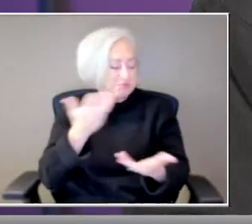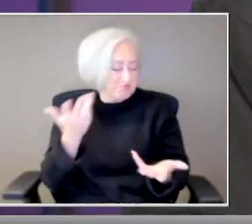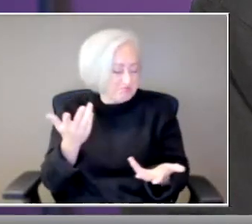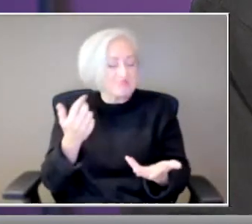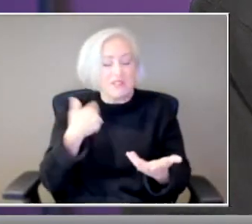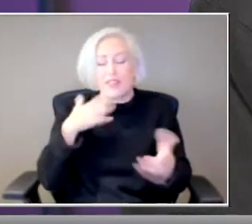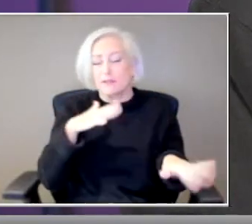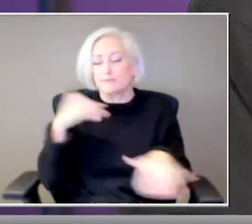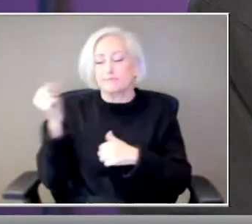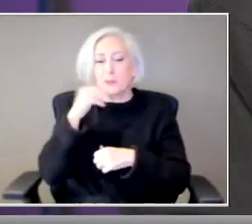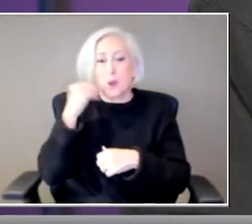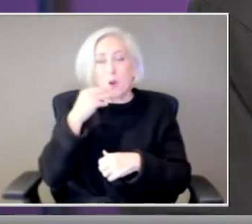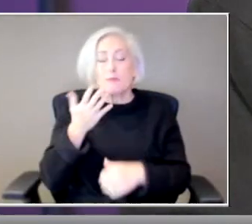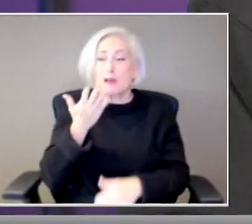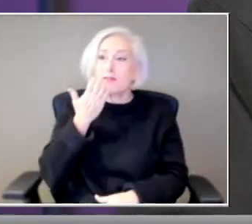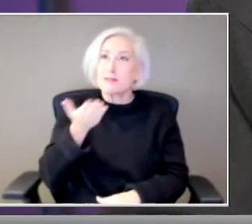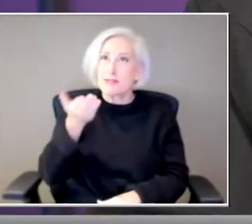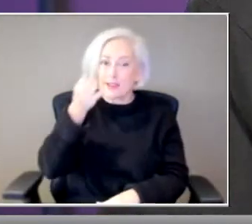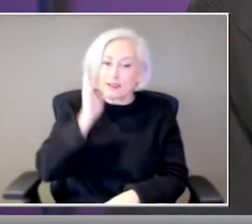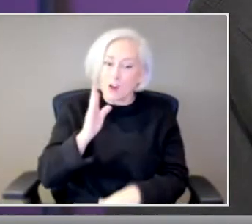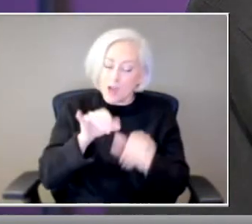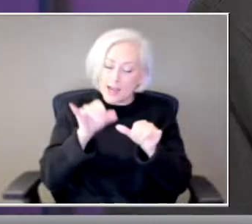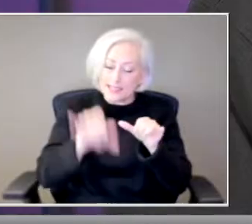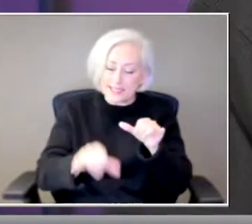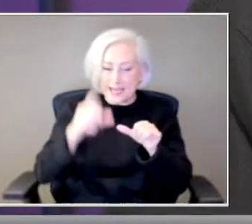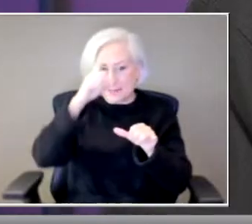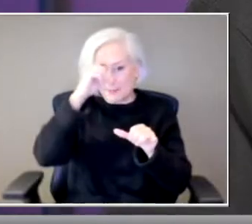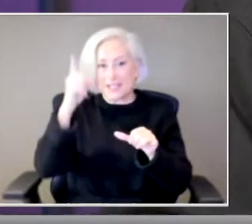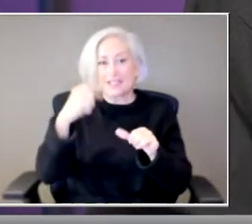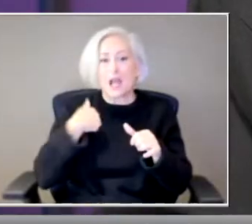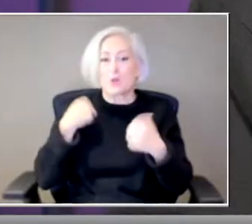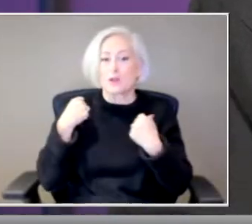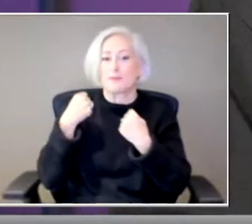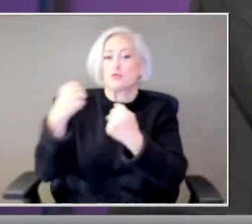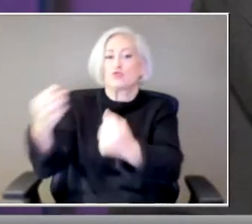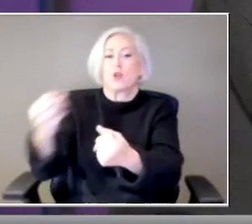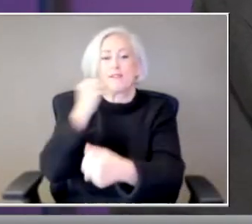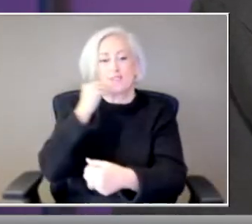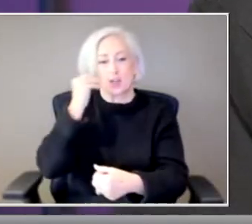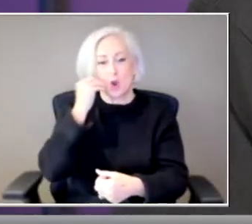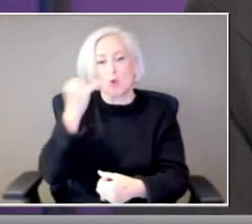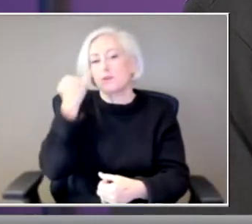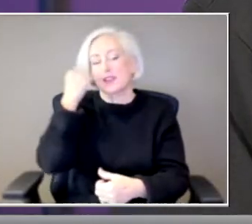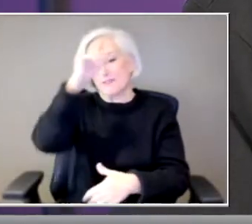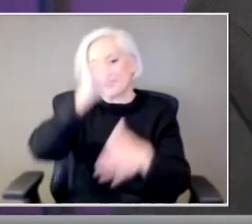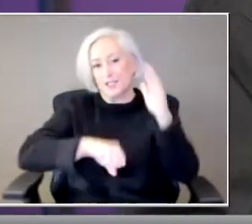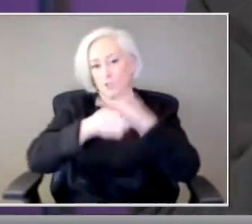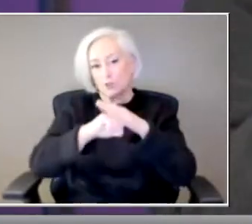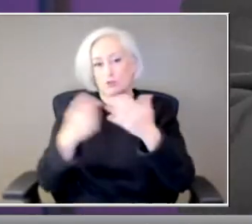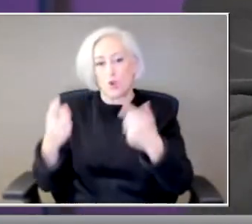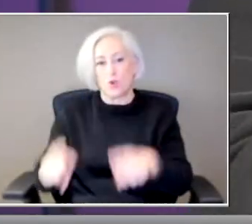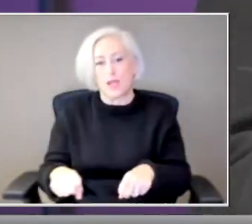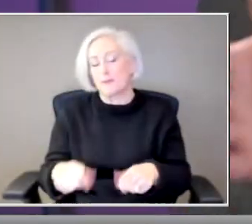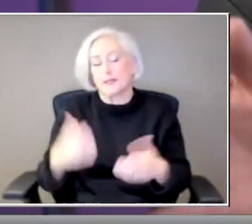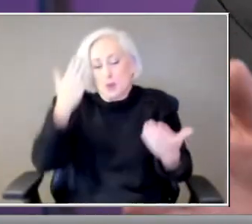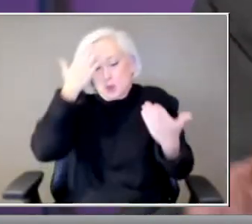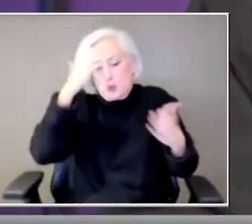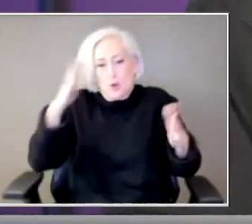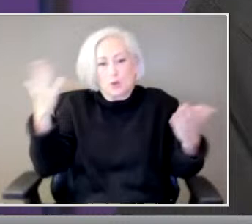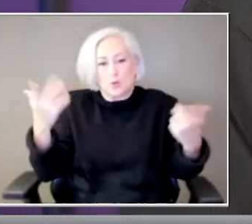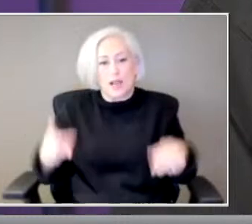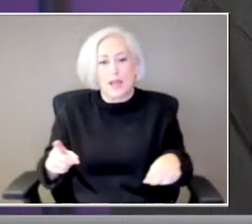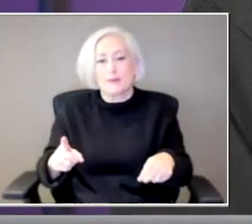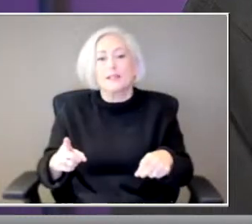thank God I did stay, because I would have been in my vehicle on the way home, and God knows what happened, because I crossed right over